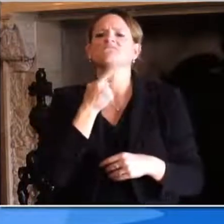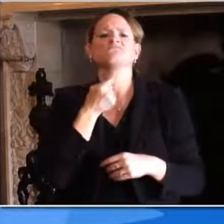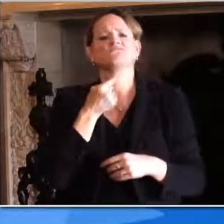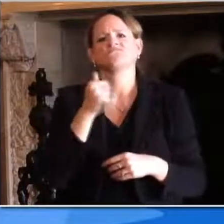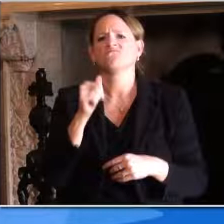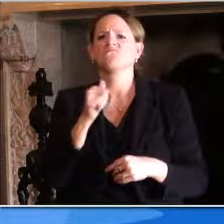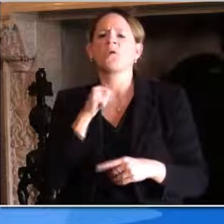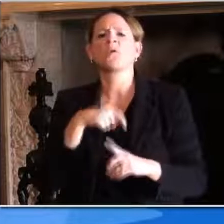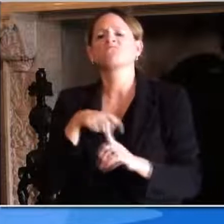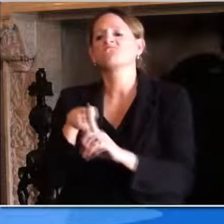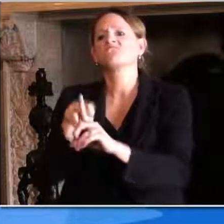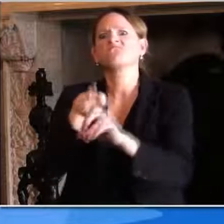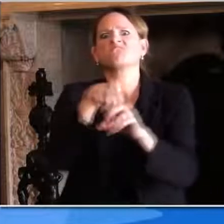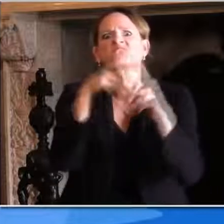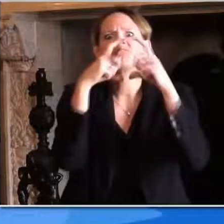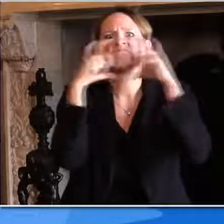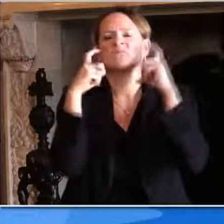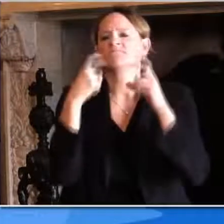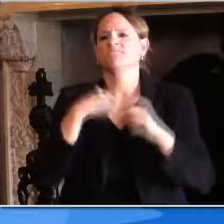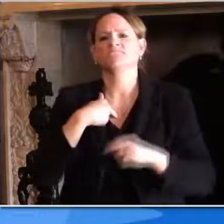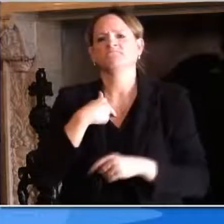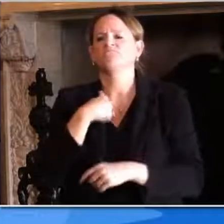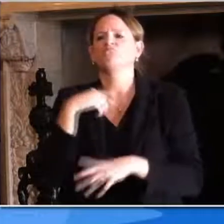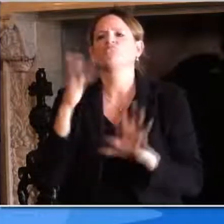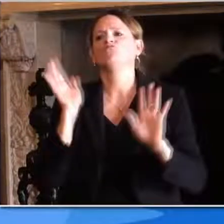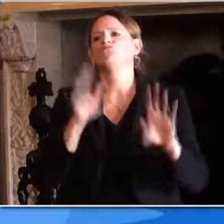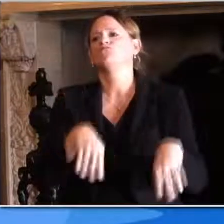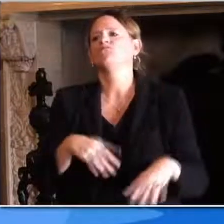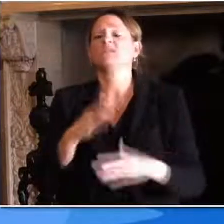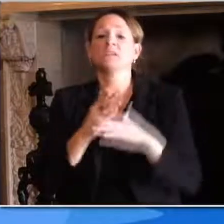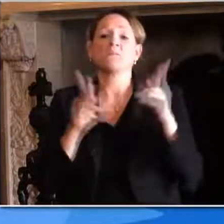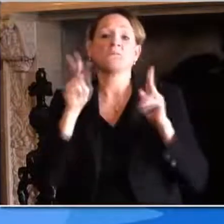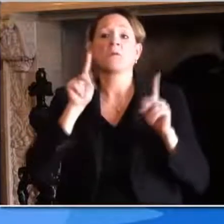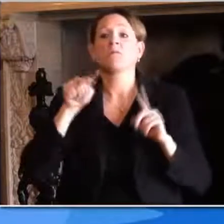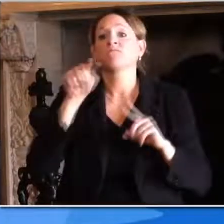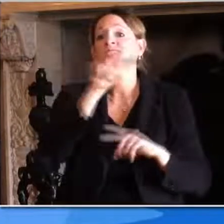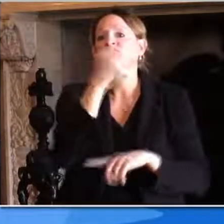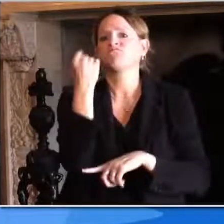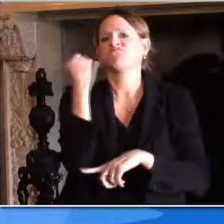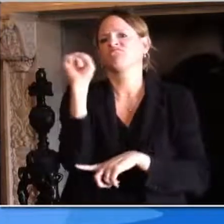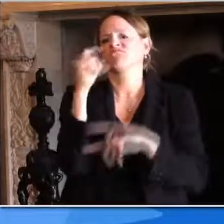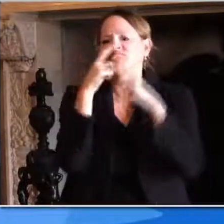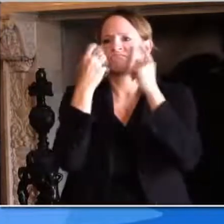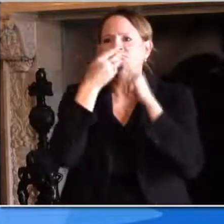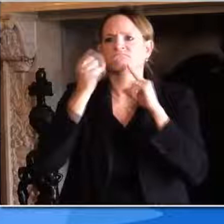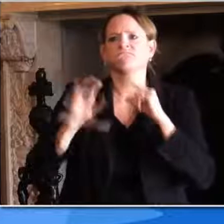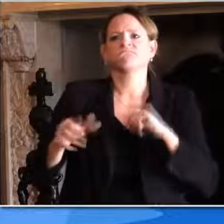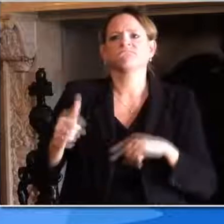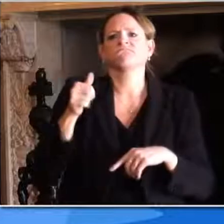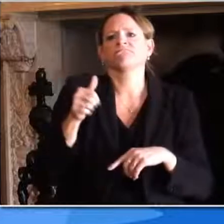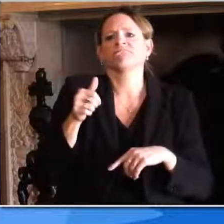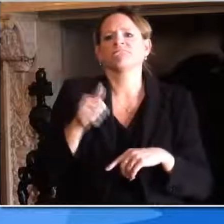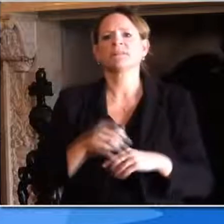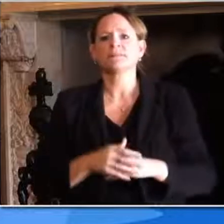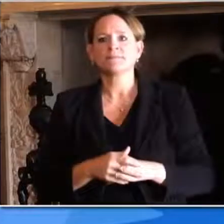of flaunted the orders in the first case, and you also have people who have been questioning the